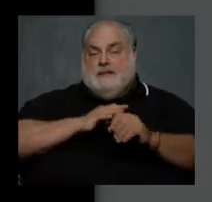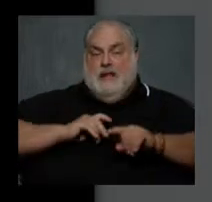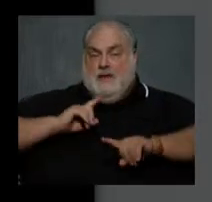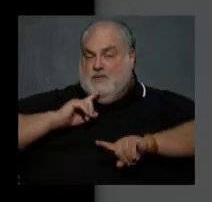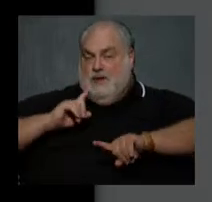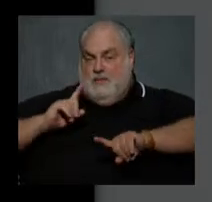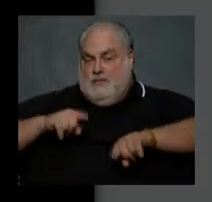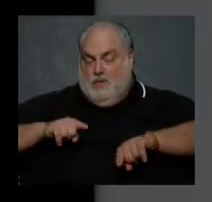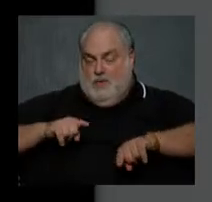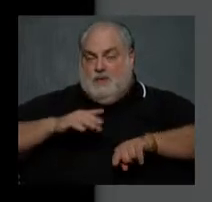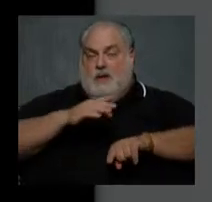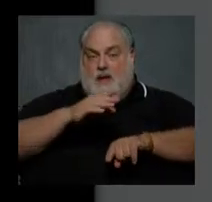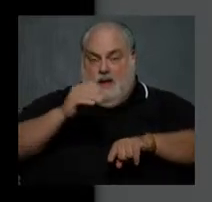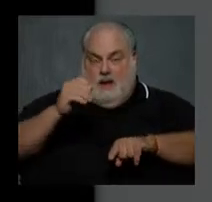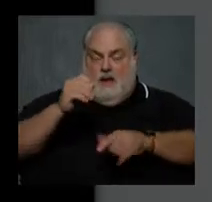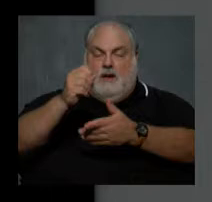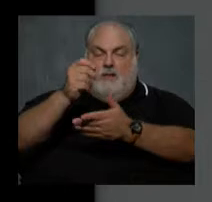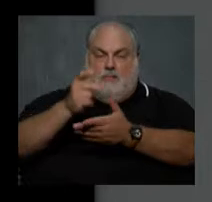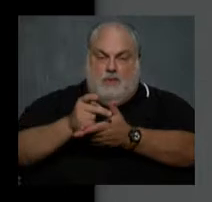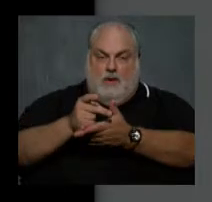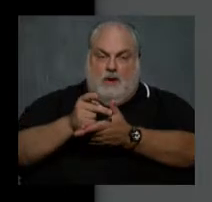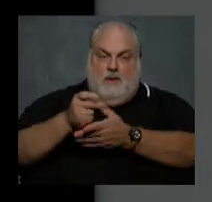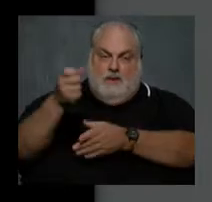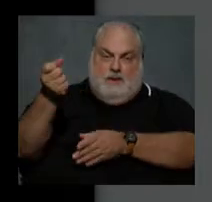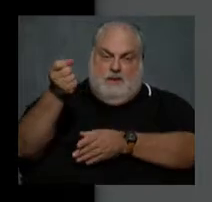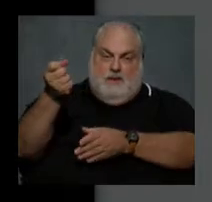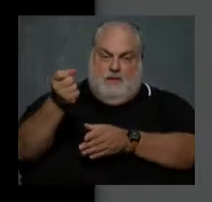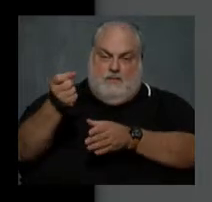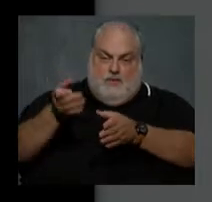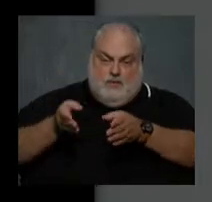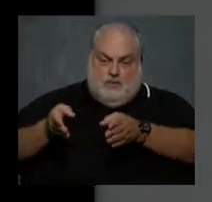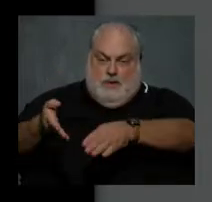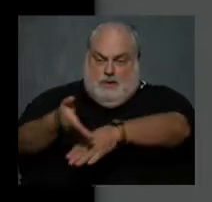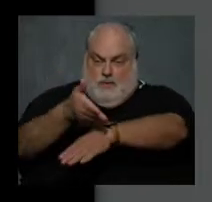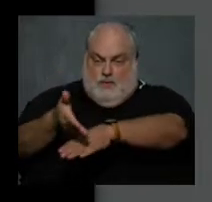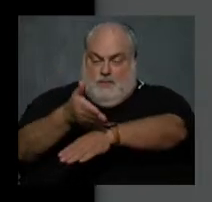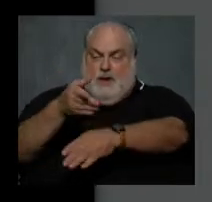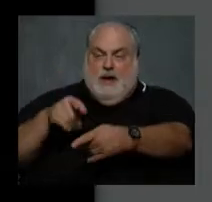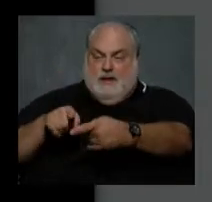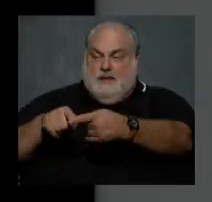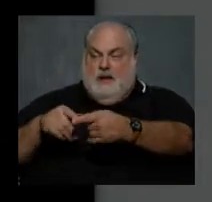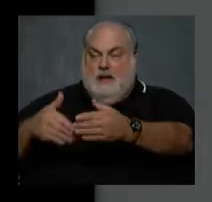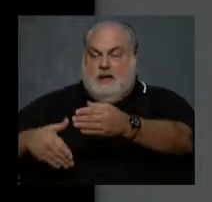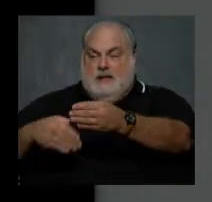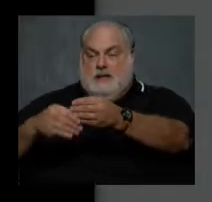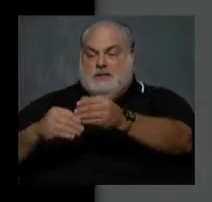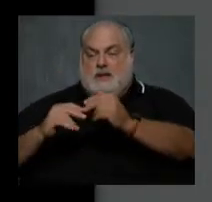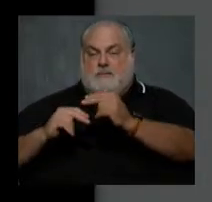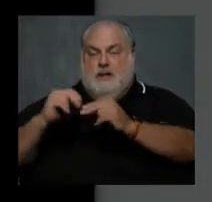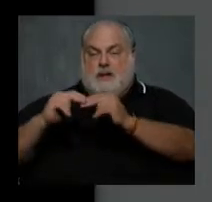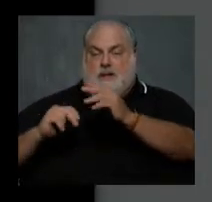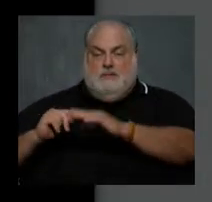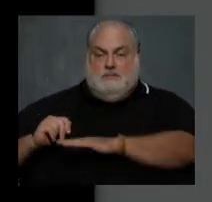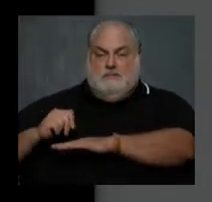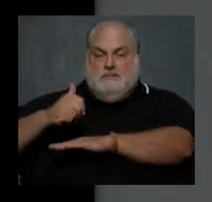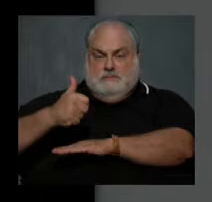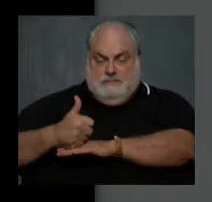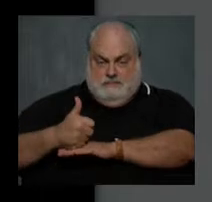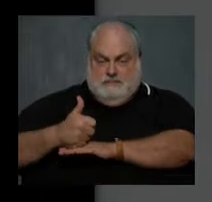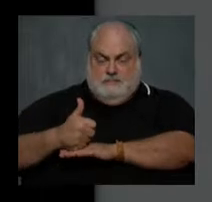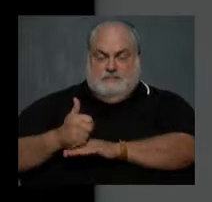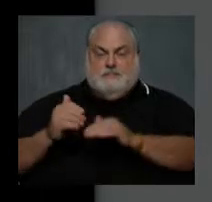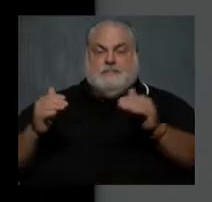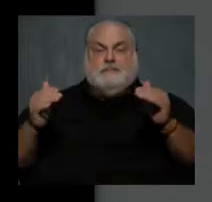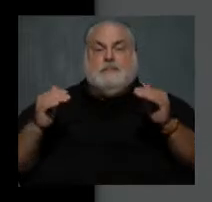report. Staff recommends approval of the requested deferral of the street construction improvements until additional buildings are placed on the site or until the site is